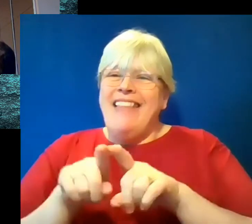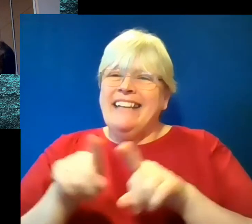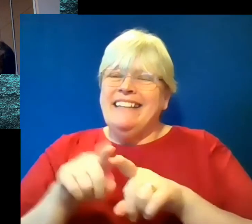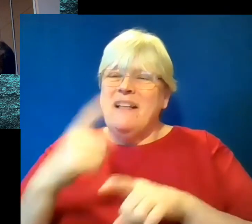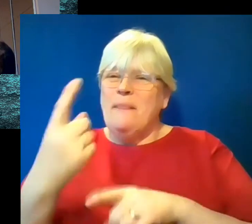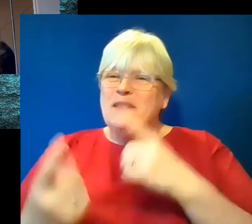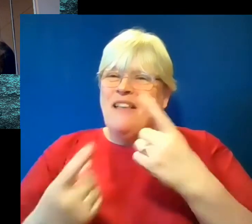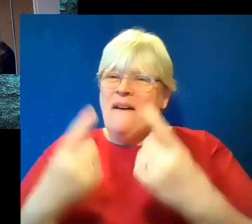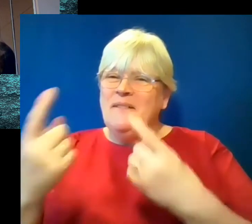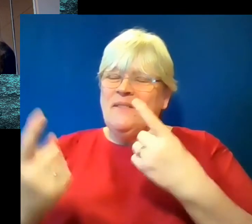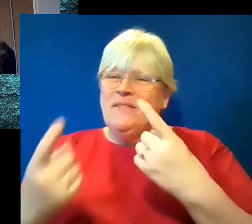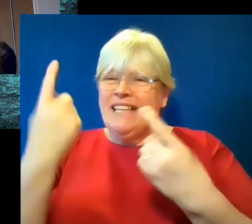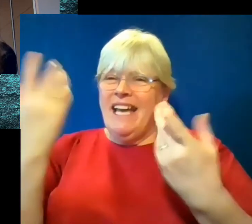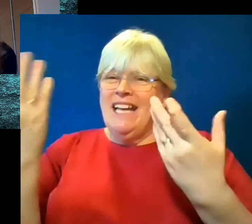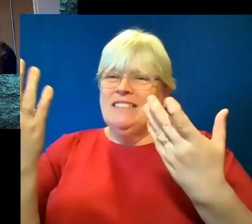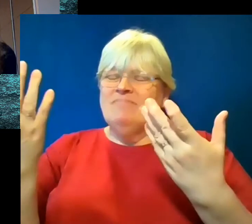to embrace